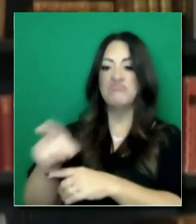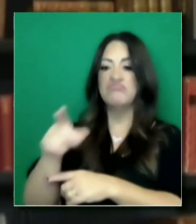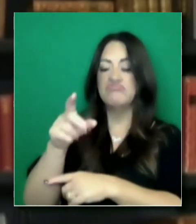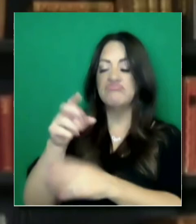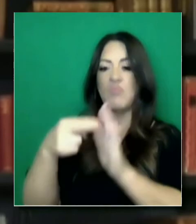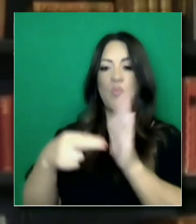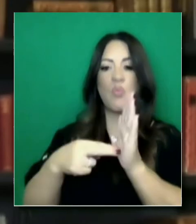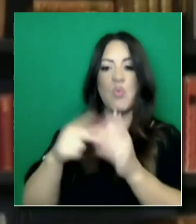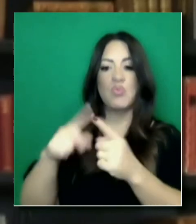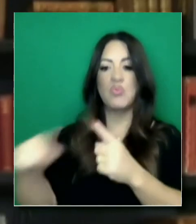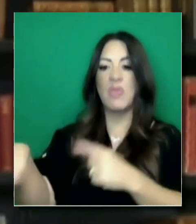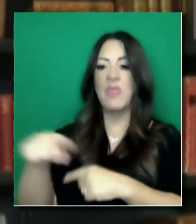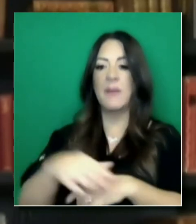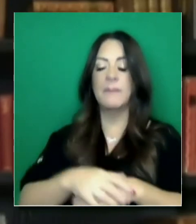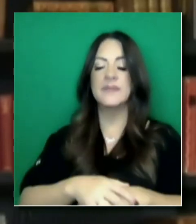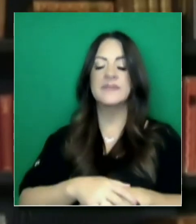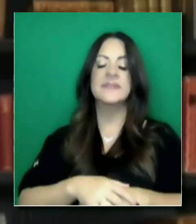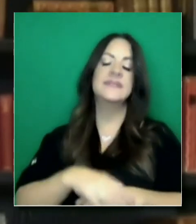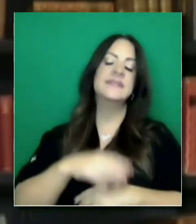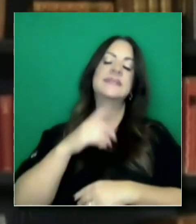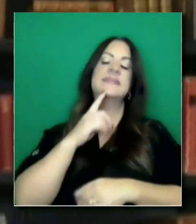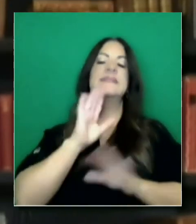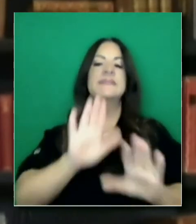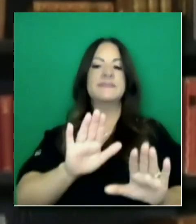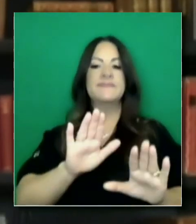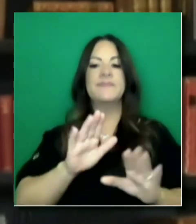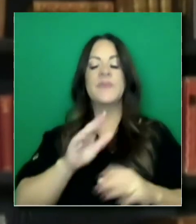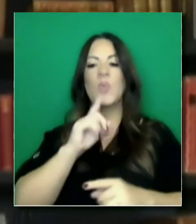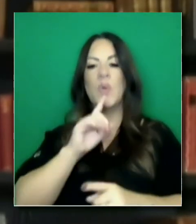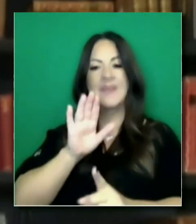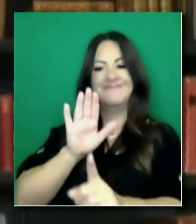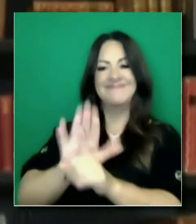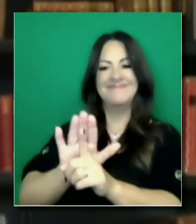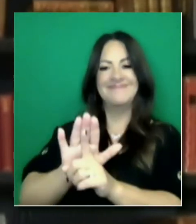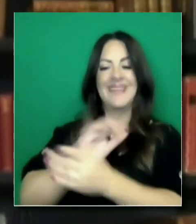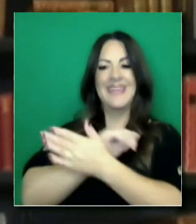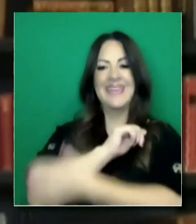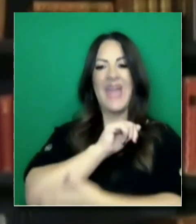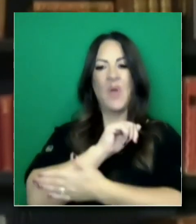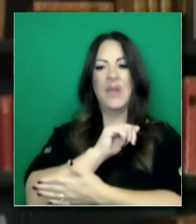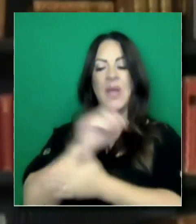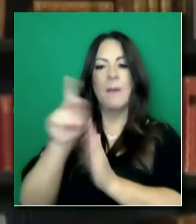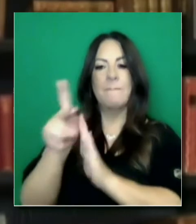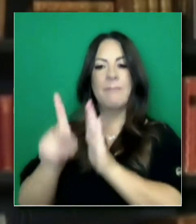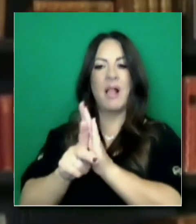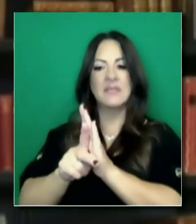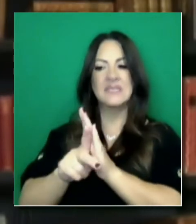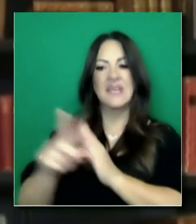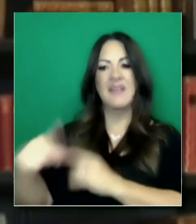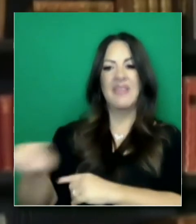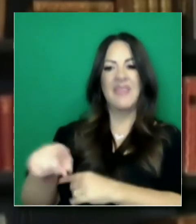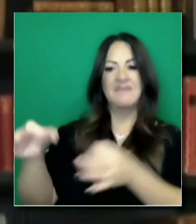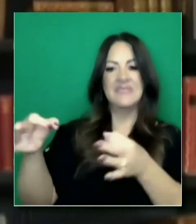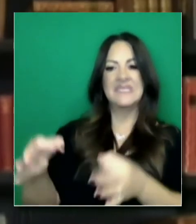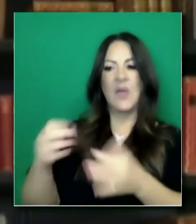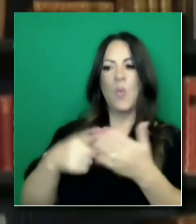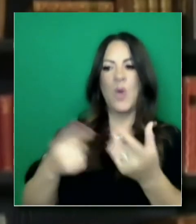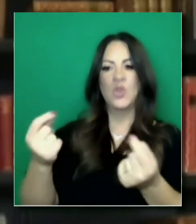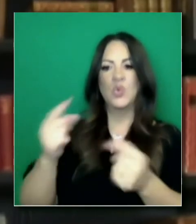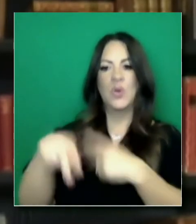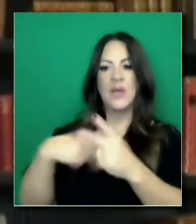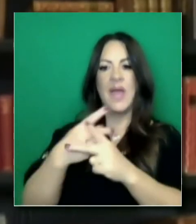not going to enforce them. It's another to have a county policy by their county board of supervisors to move in defiance. And we have a